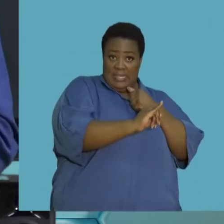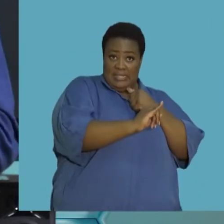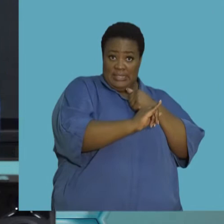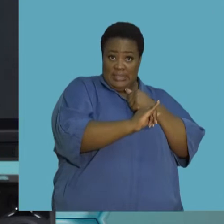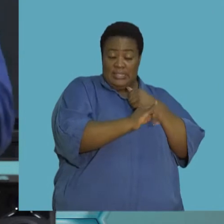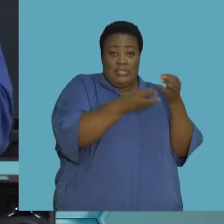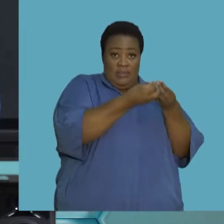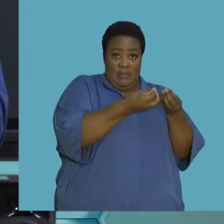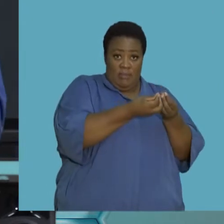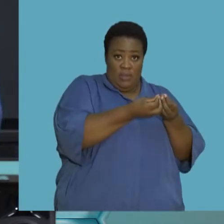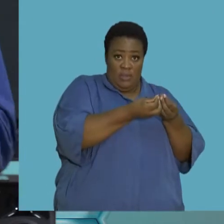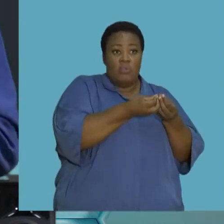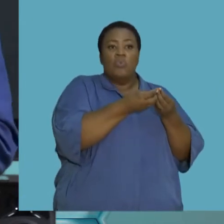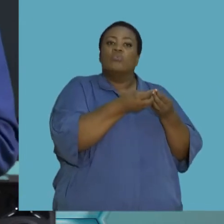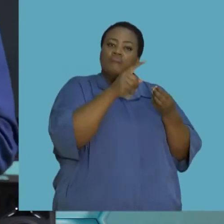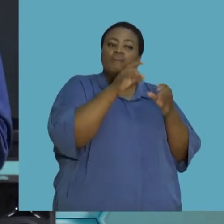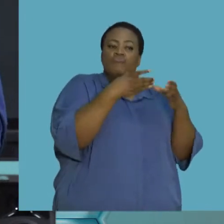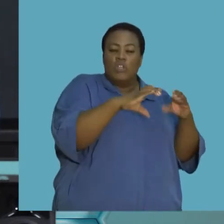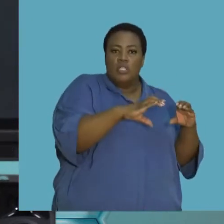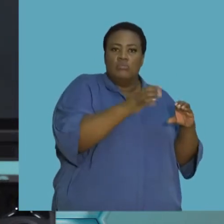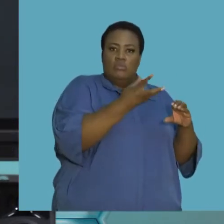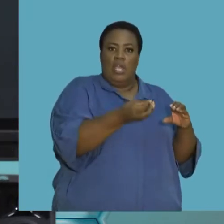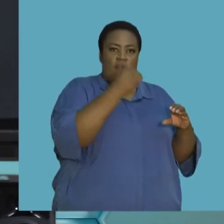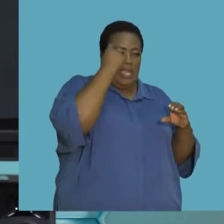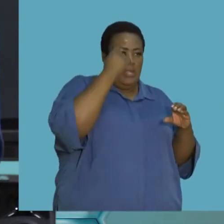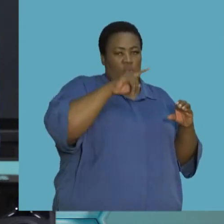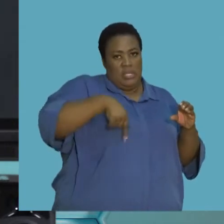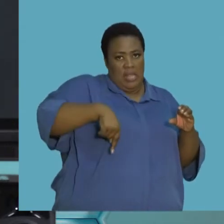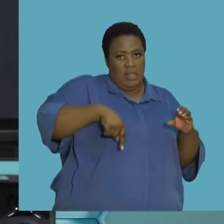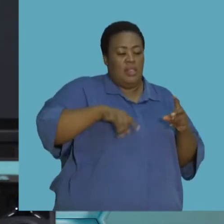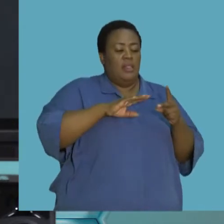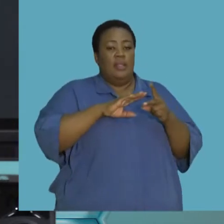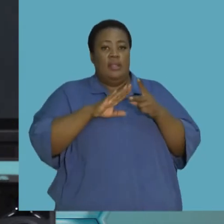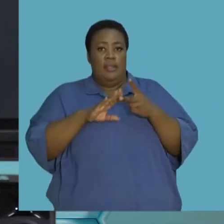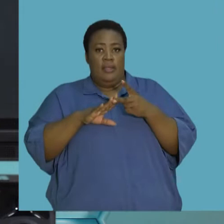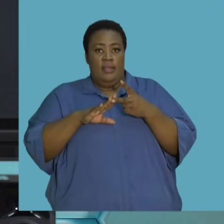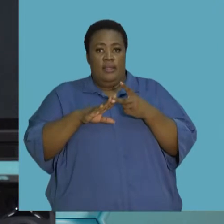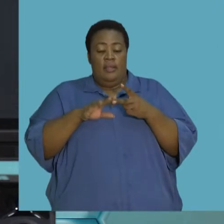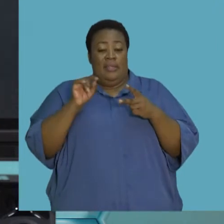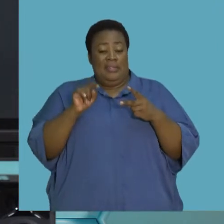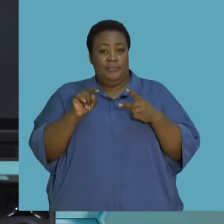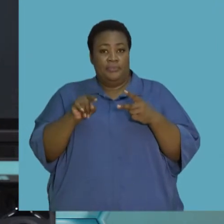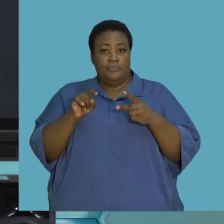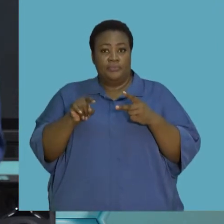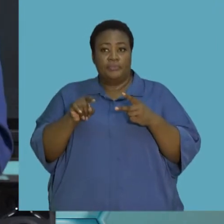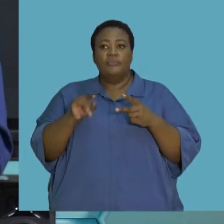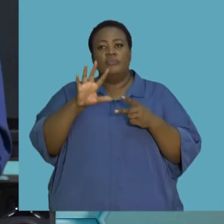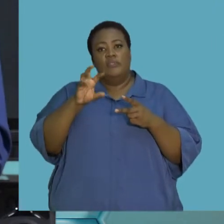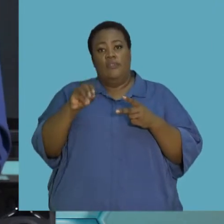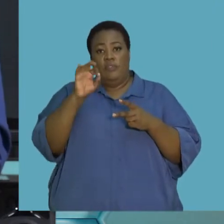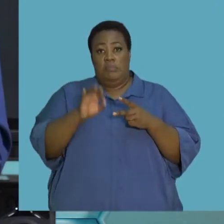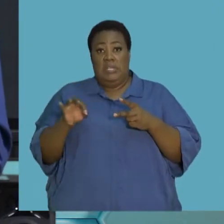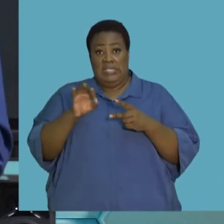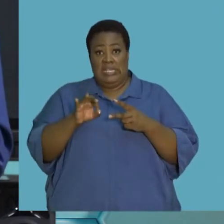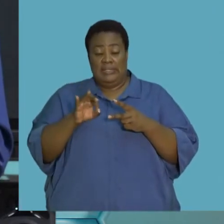is the chance of having a heads or tails, and the dependent variable would be the percentage chance. So I said either a 50%